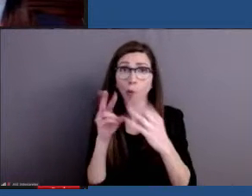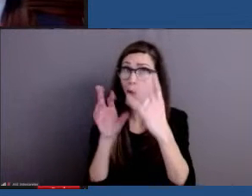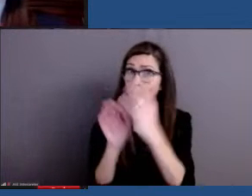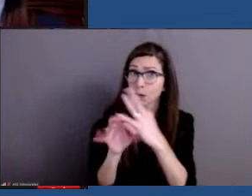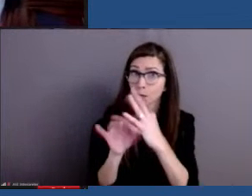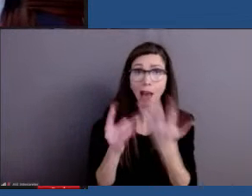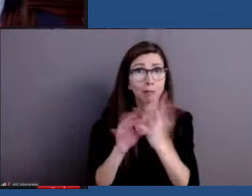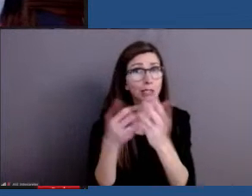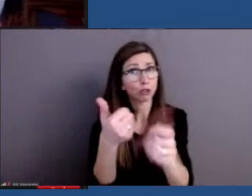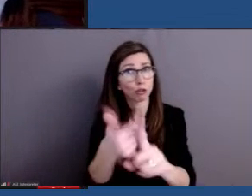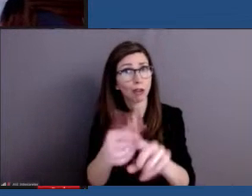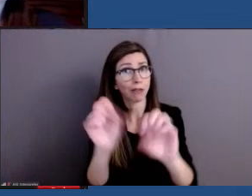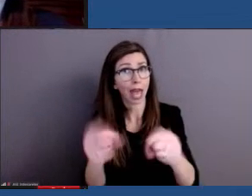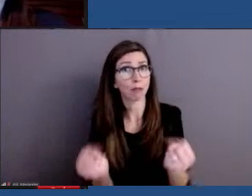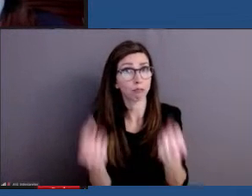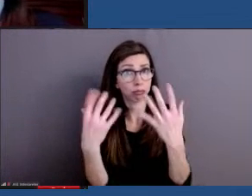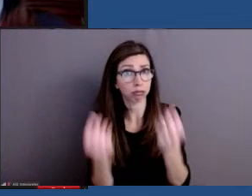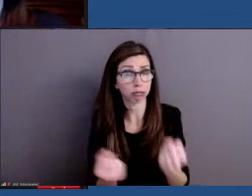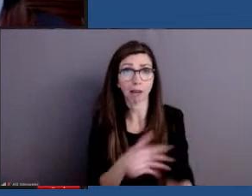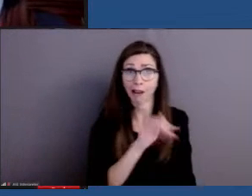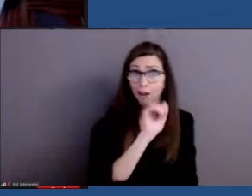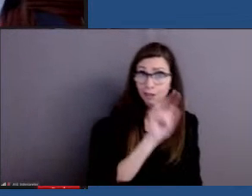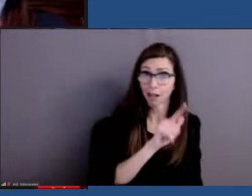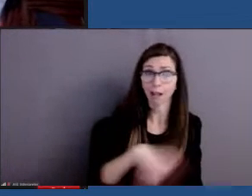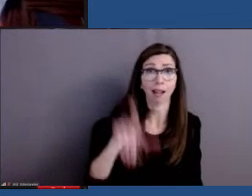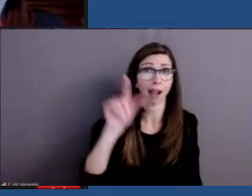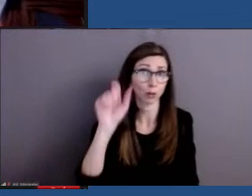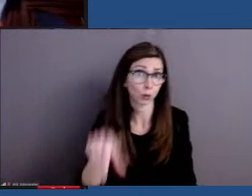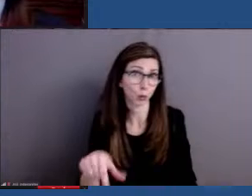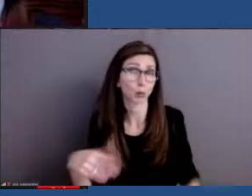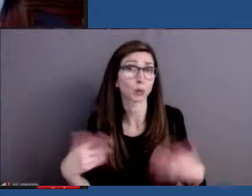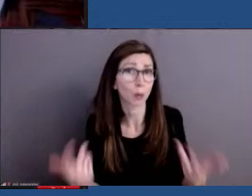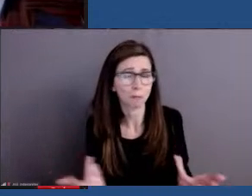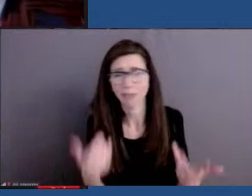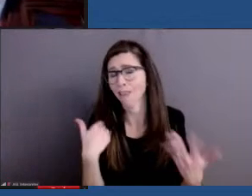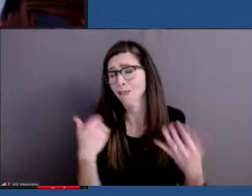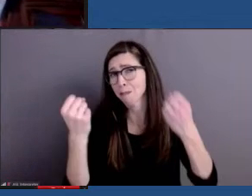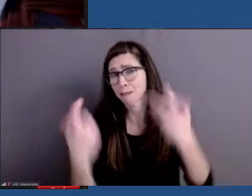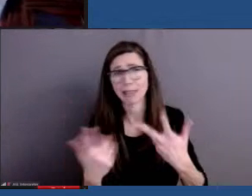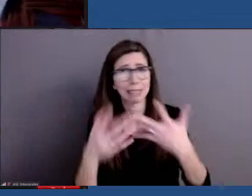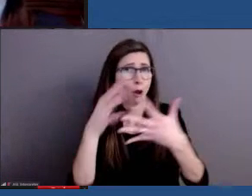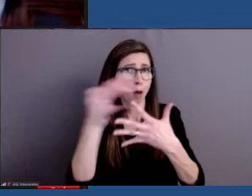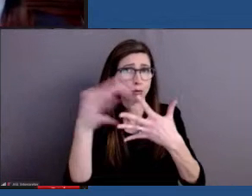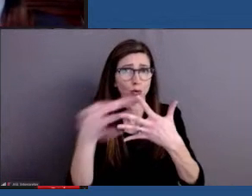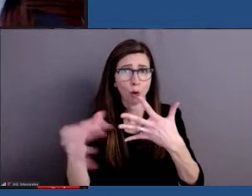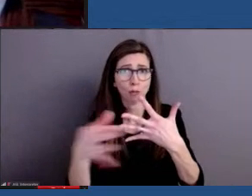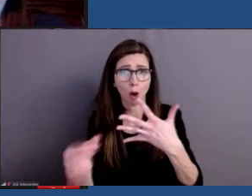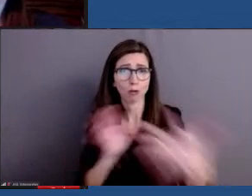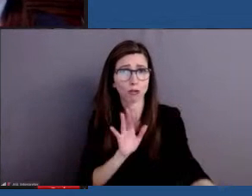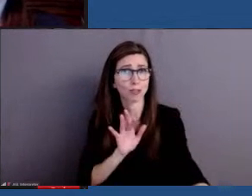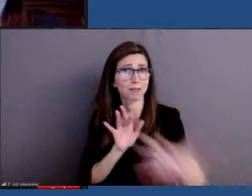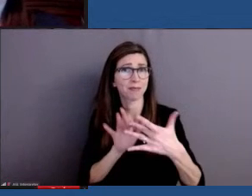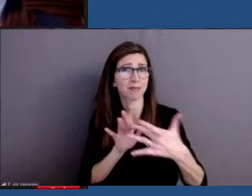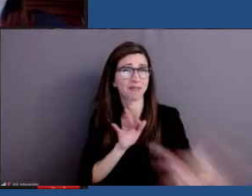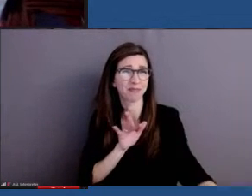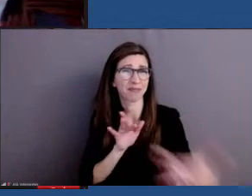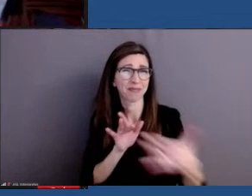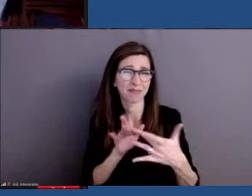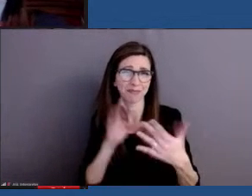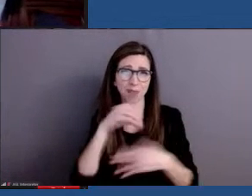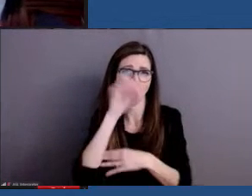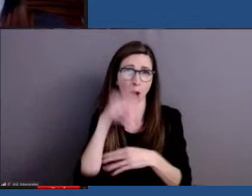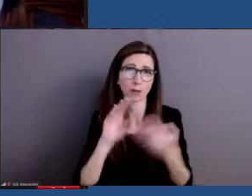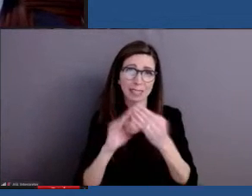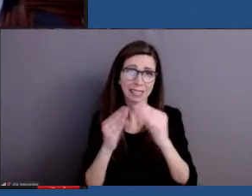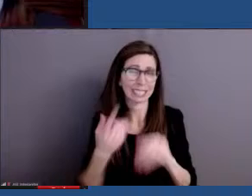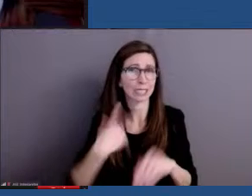Québécois. Regardless of how you reach out on accessibility-related matters, we certainly look forward to hearing from